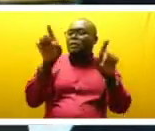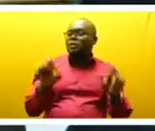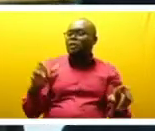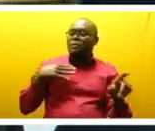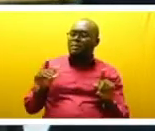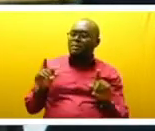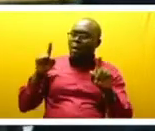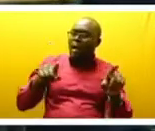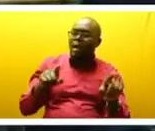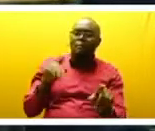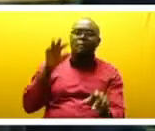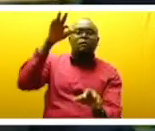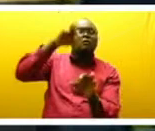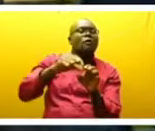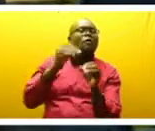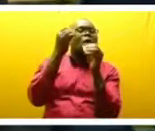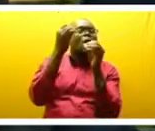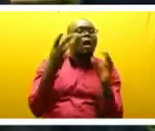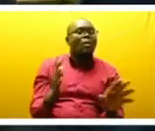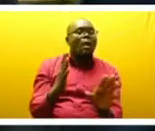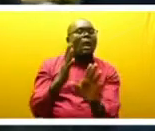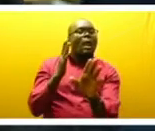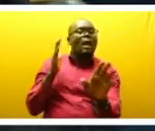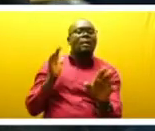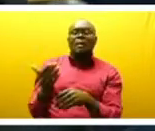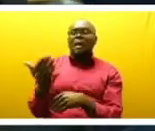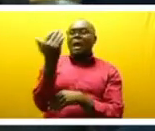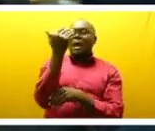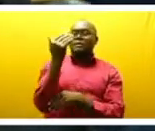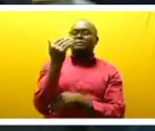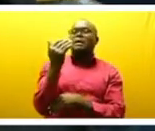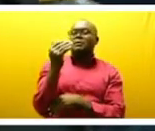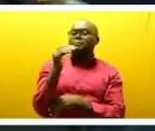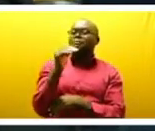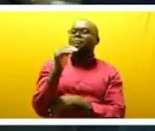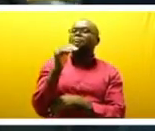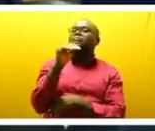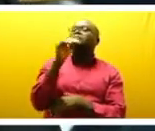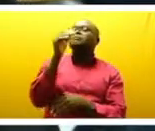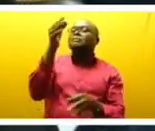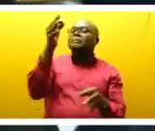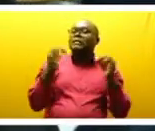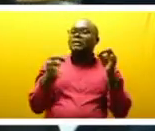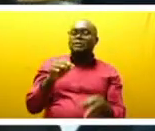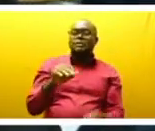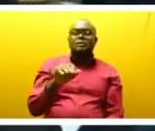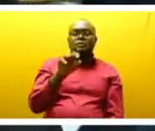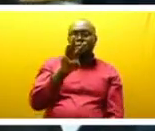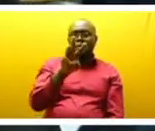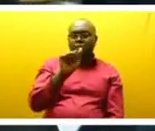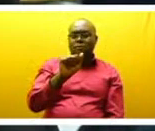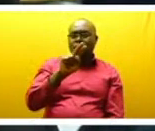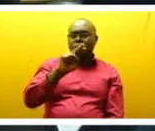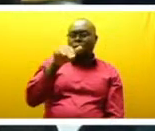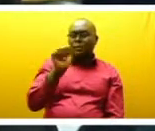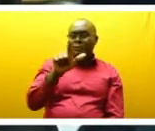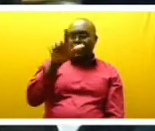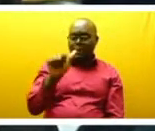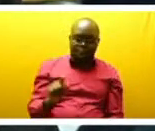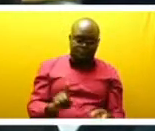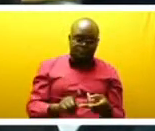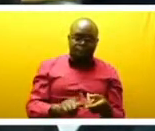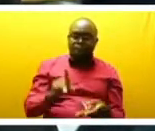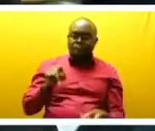by Justice Wanjala, and Firoz Norji, Senior Counsel,